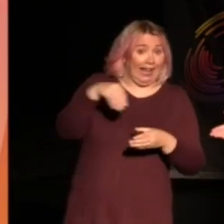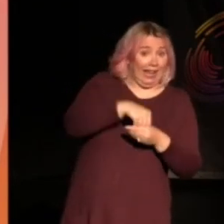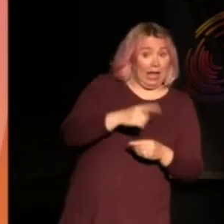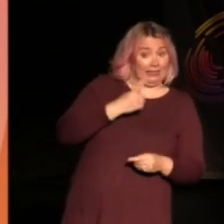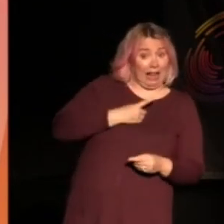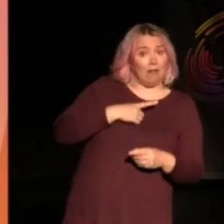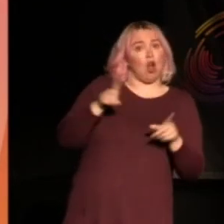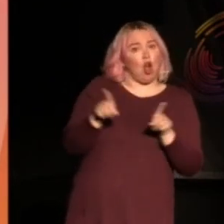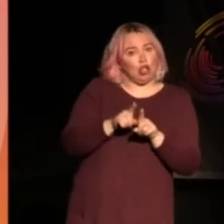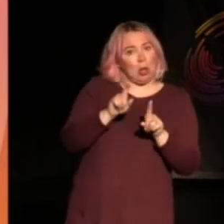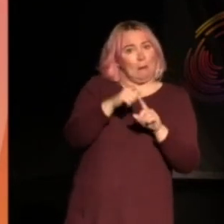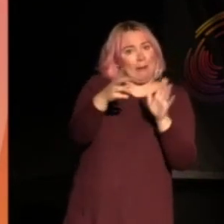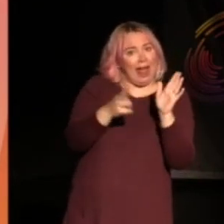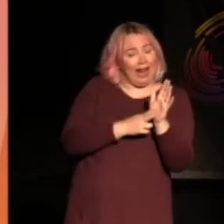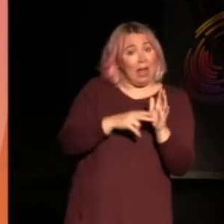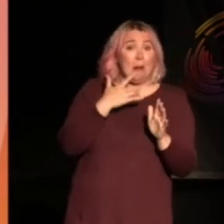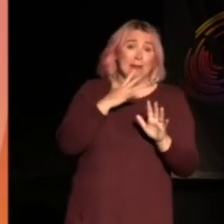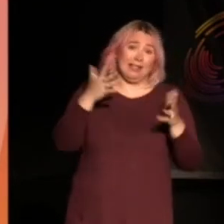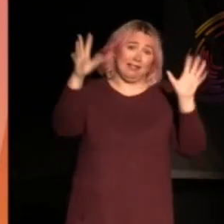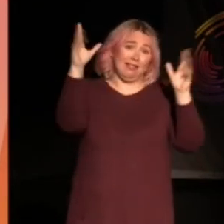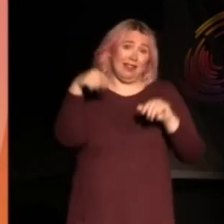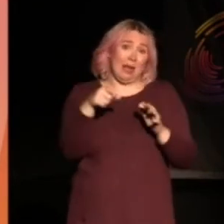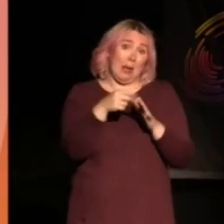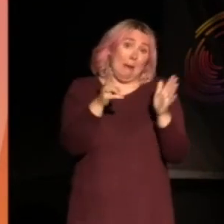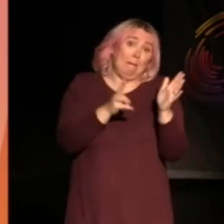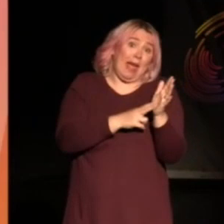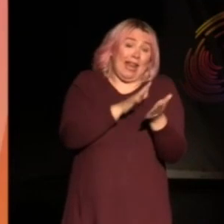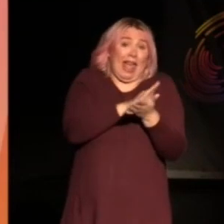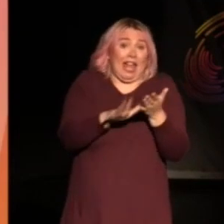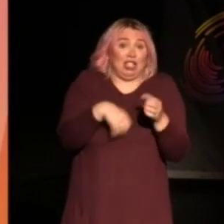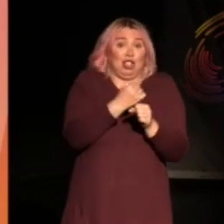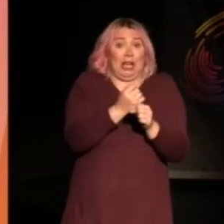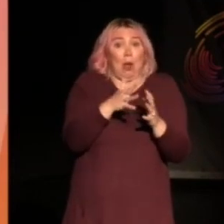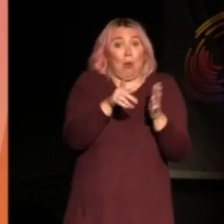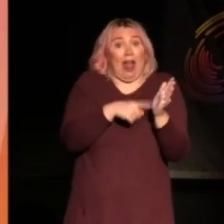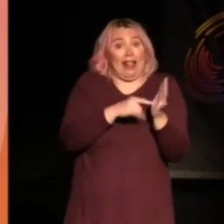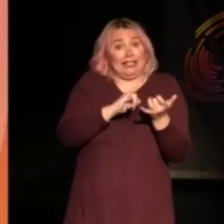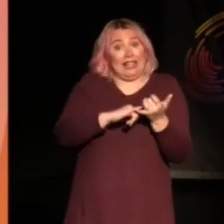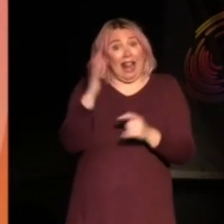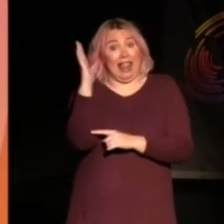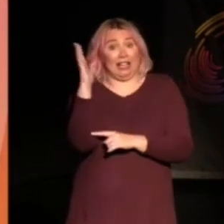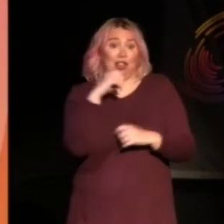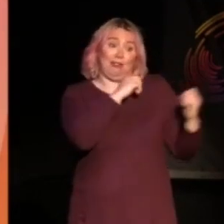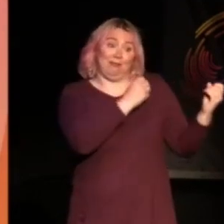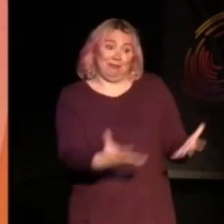the stage to deliver the 2021 Penn H.G. Wells Lecture. Thank you.